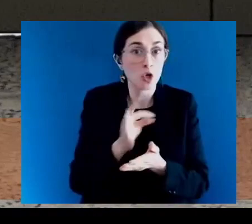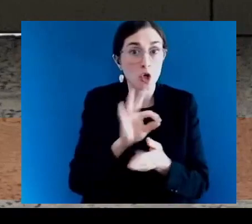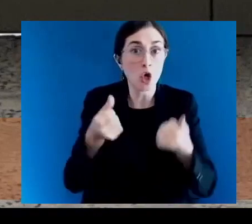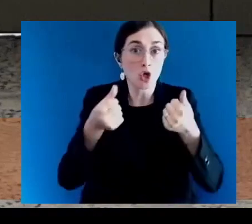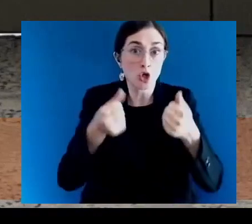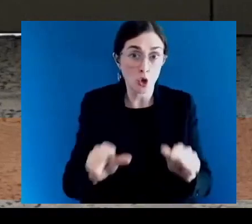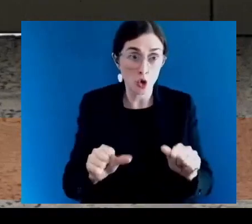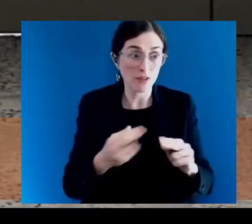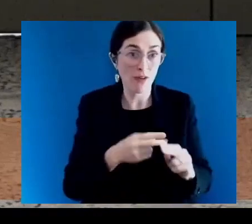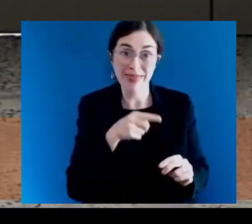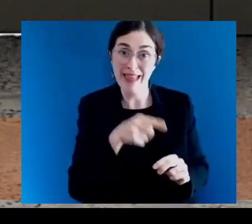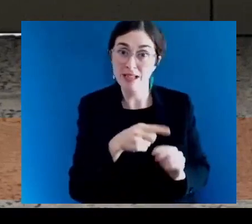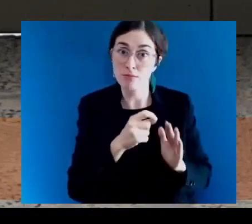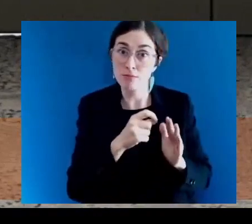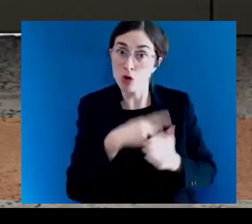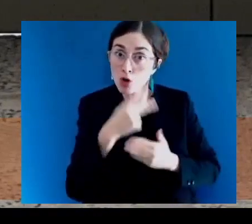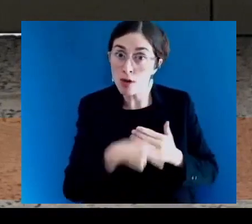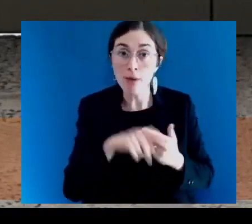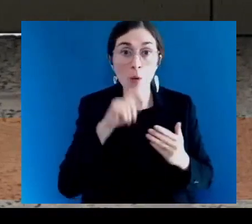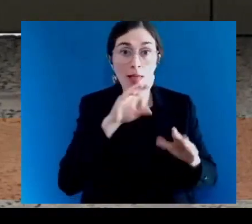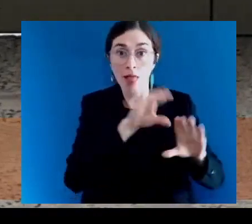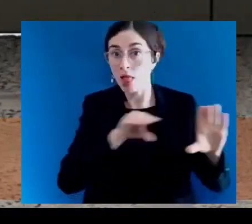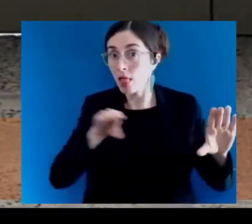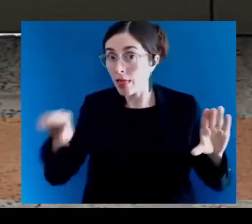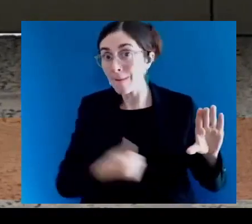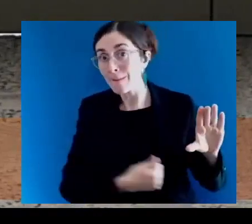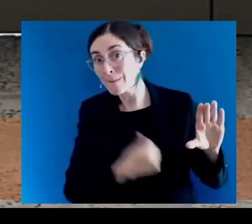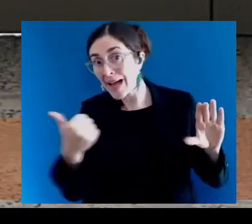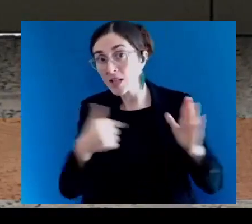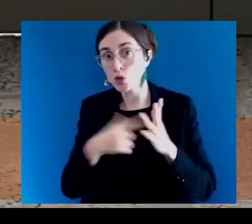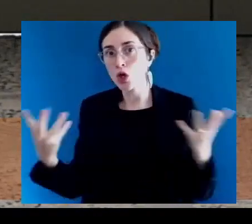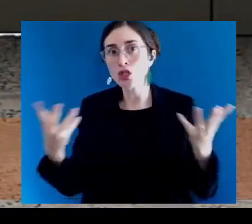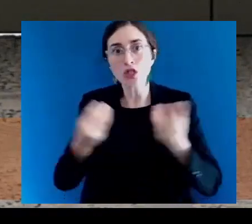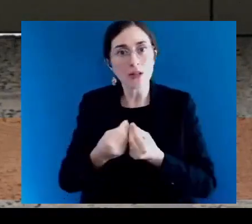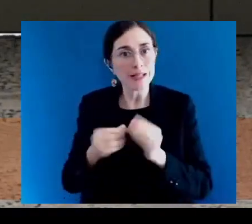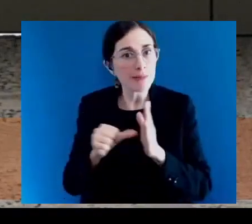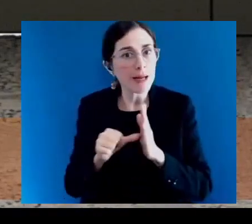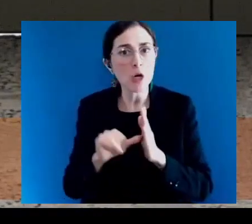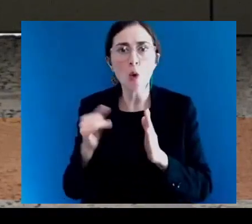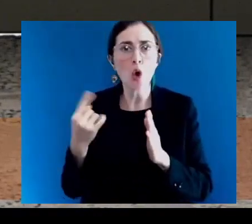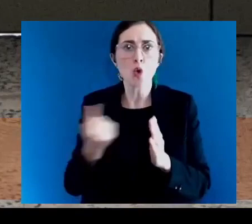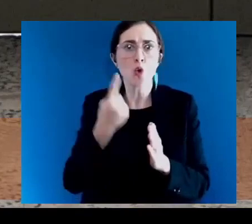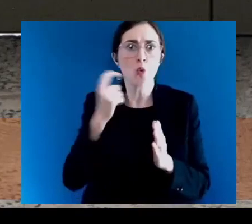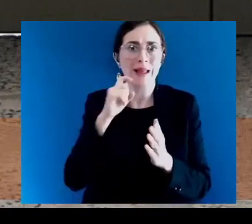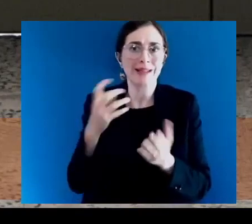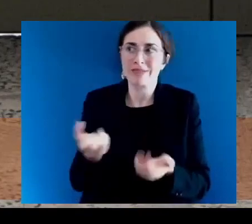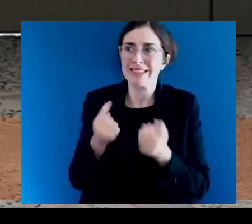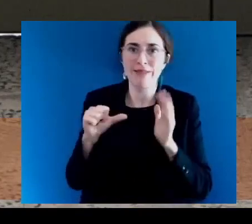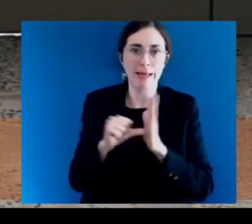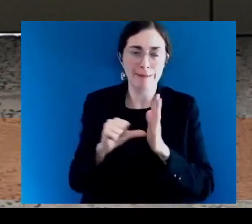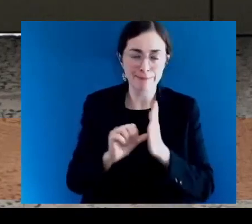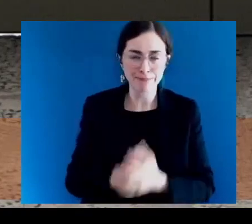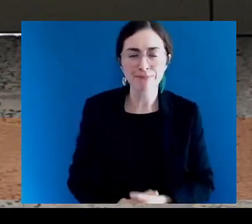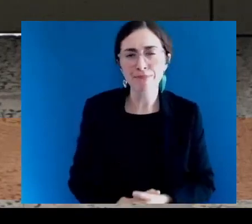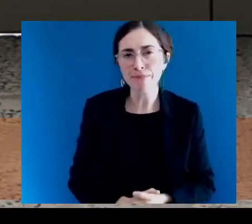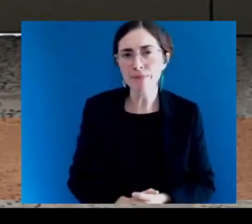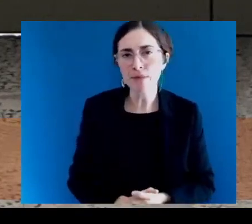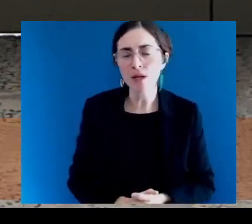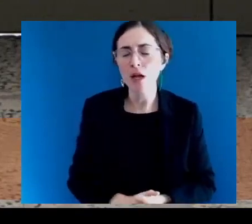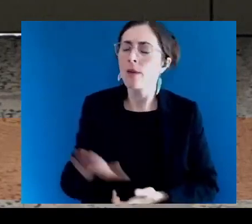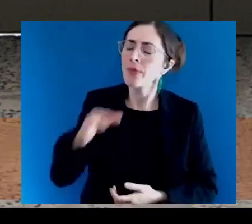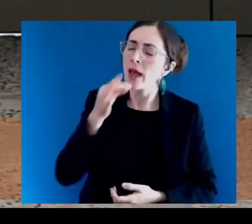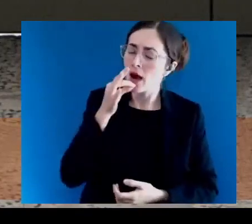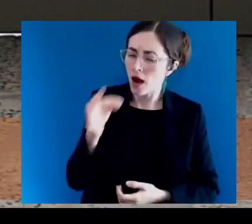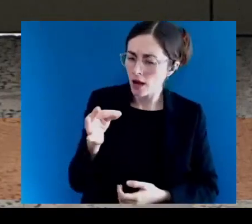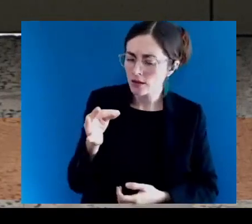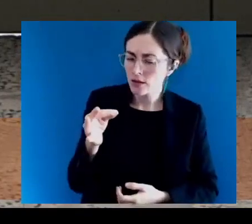of that process? Will it just go back into consolidated revenue or go somewhere else? Are you able to tell commissioners what practical